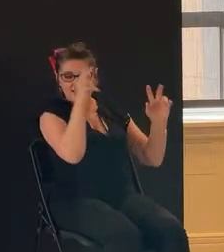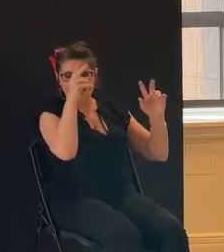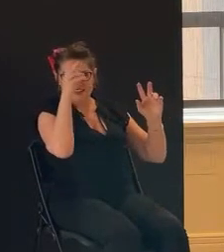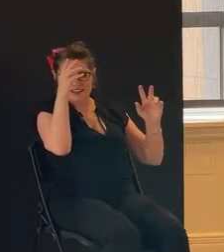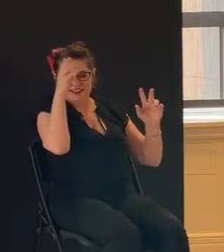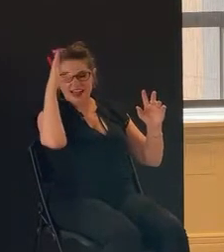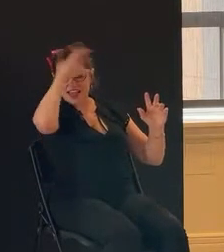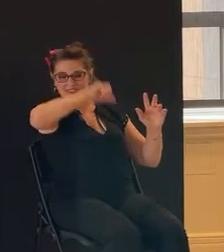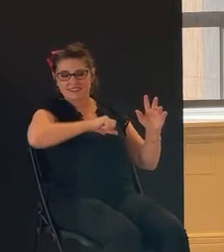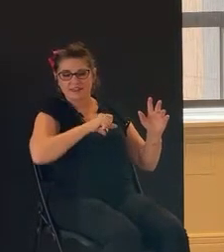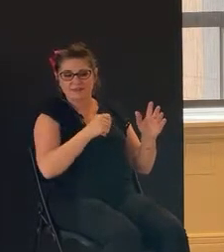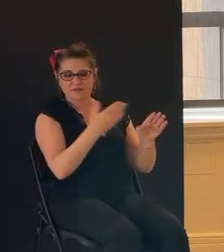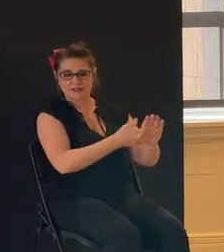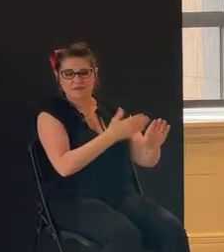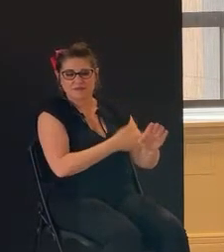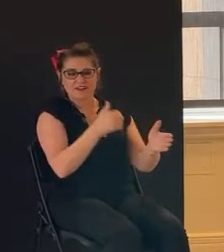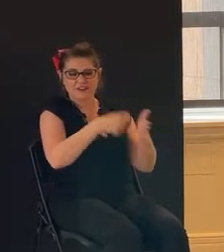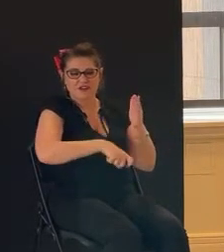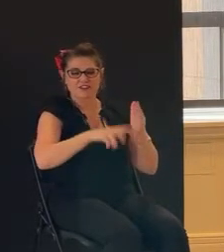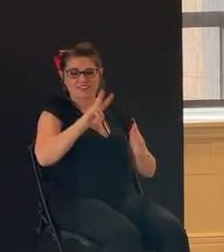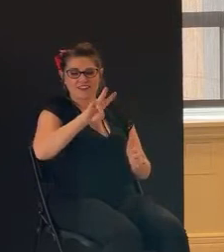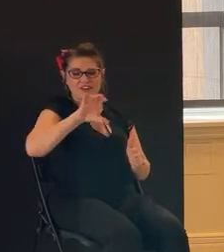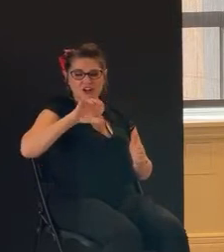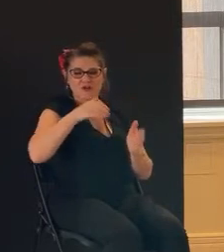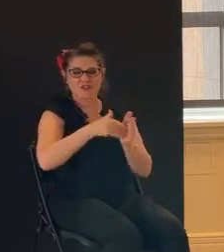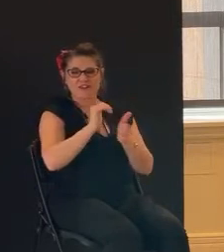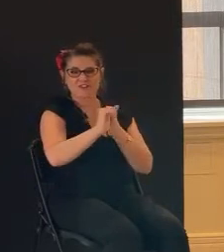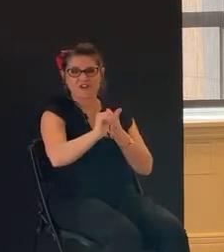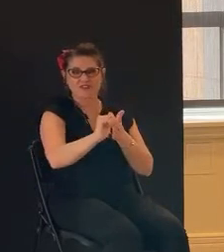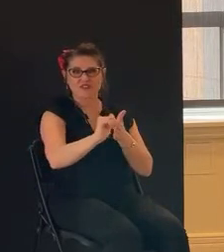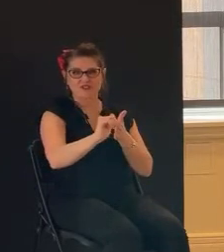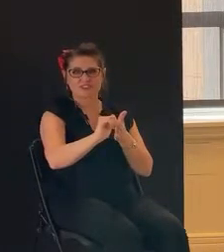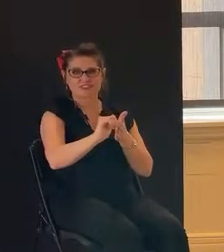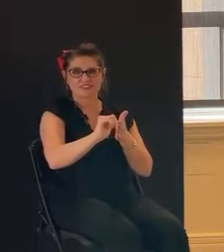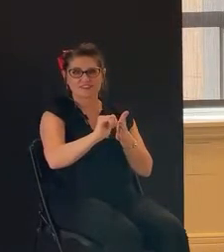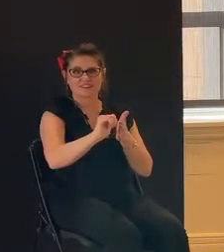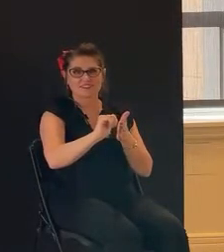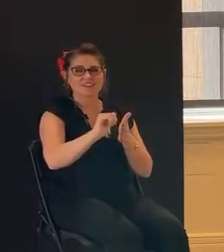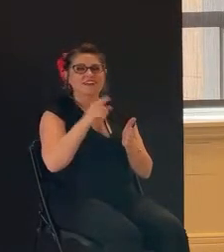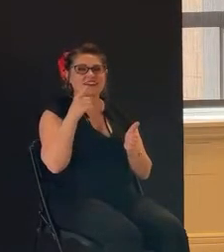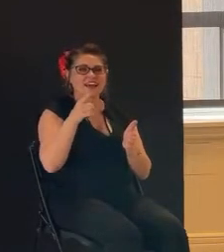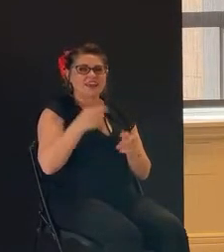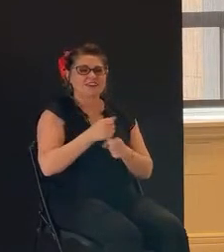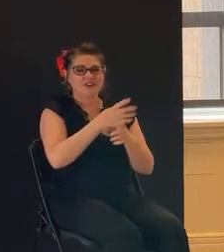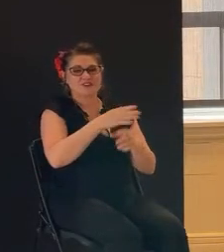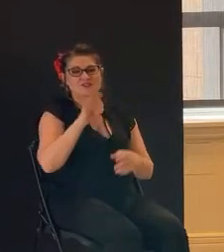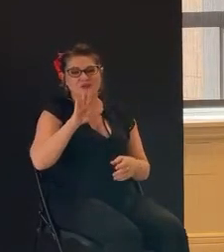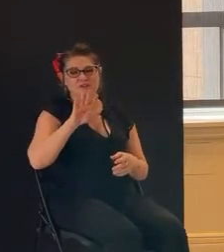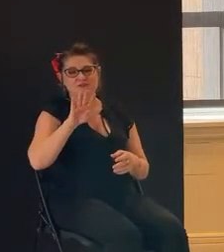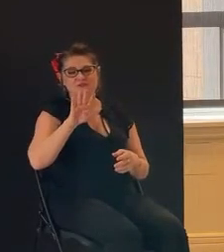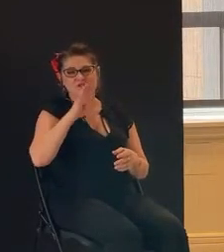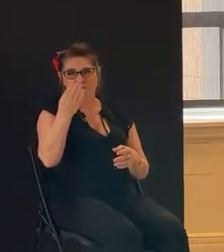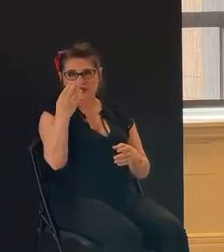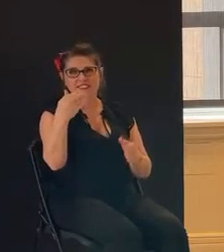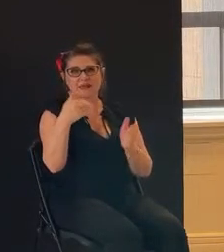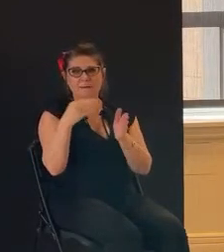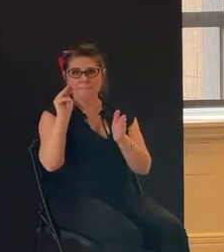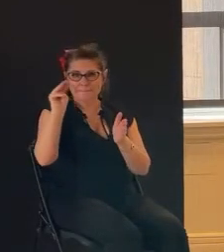about $700,000, but yielded $14 million in benefits in terms